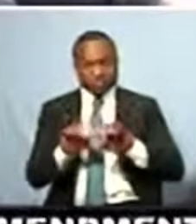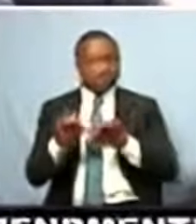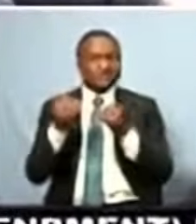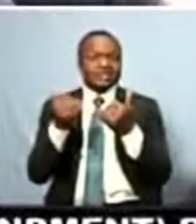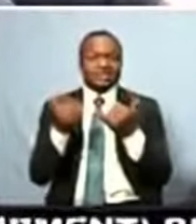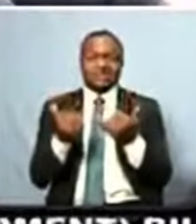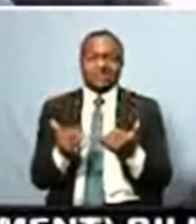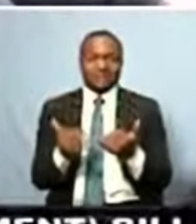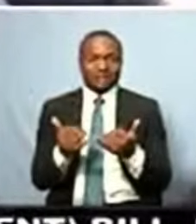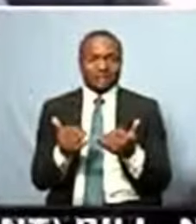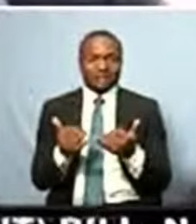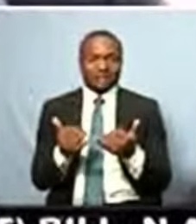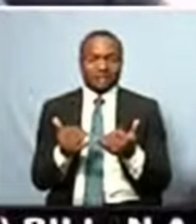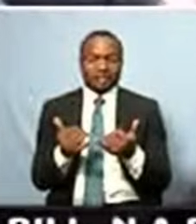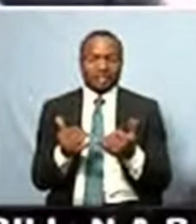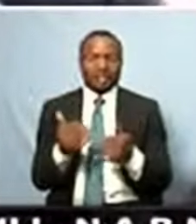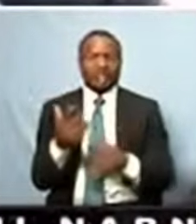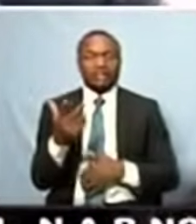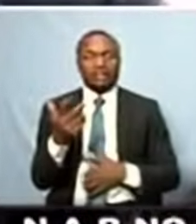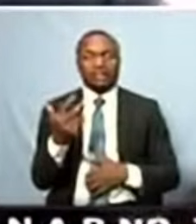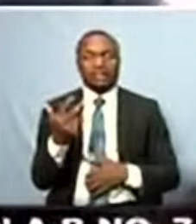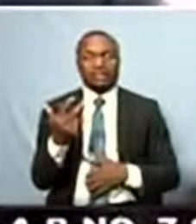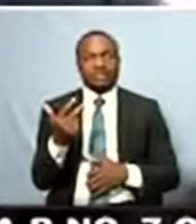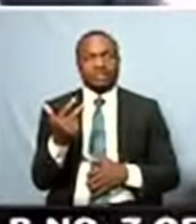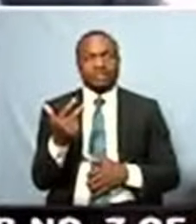and the 13th